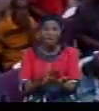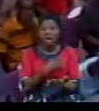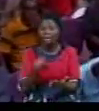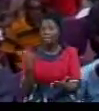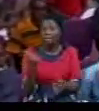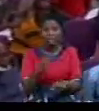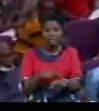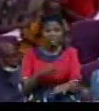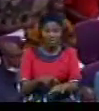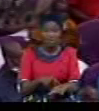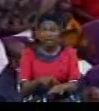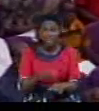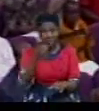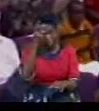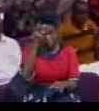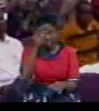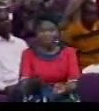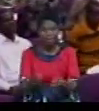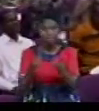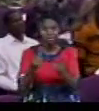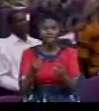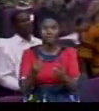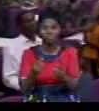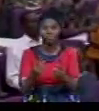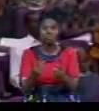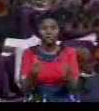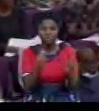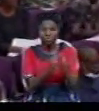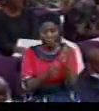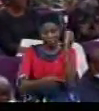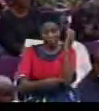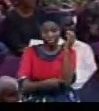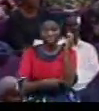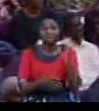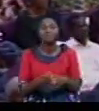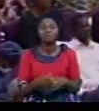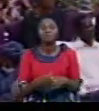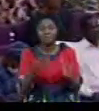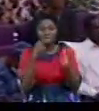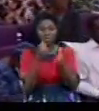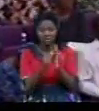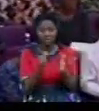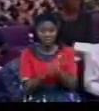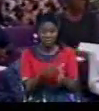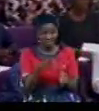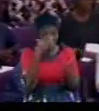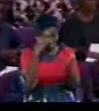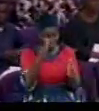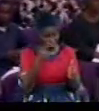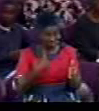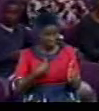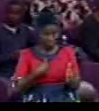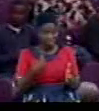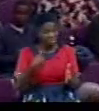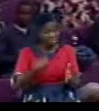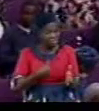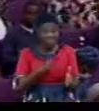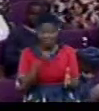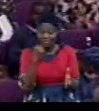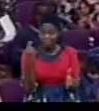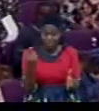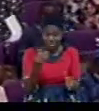Satan calls or the old Temptation he'll say you don't know you are coming to oh I am not only free